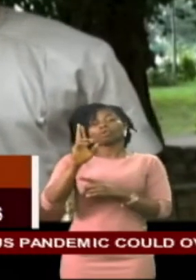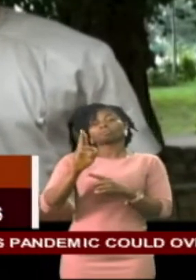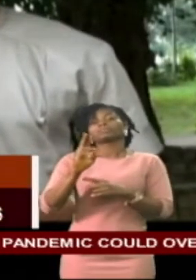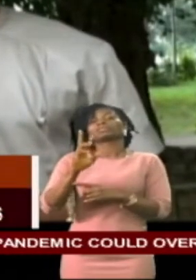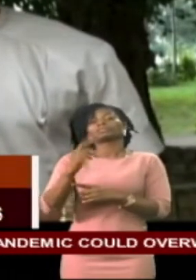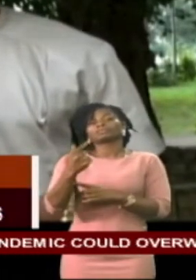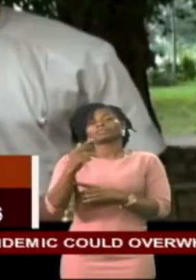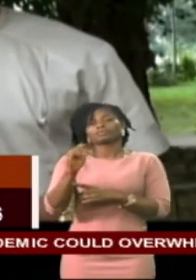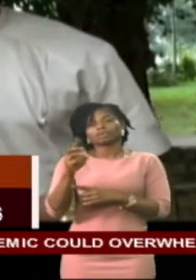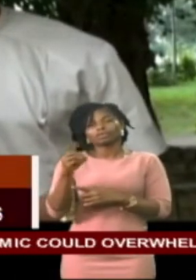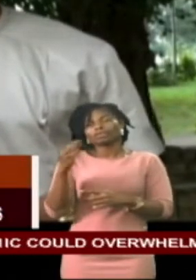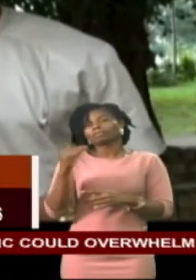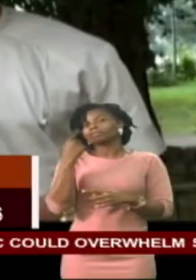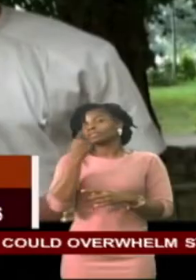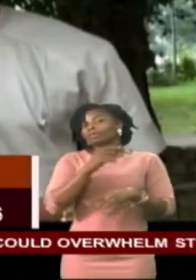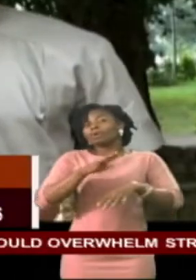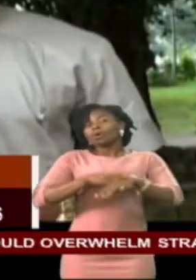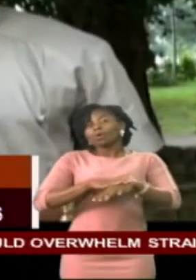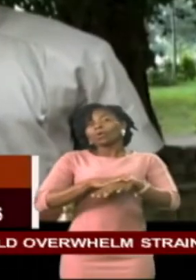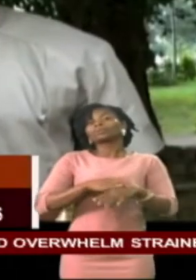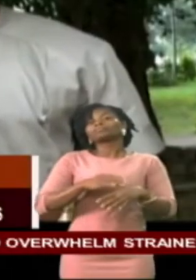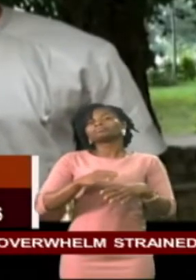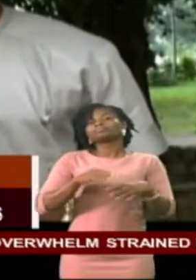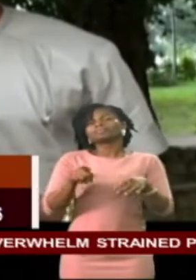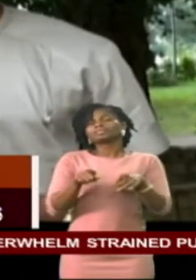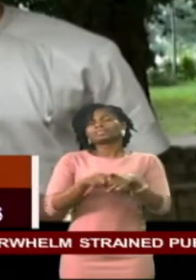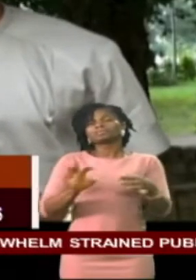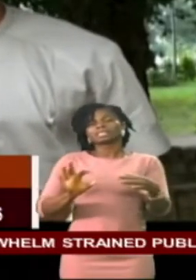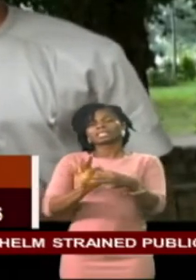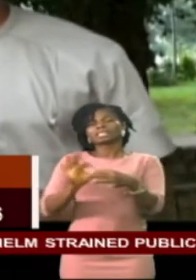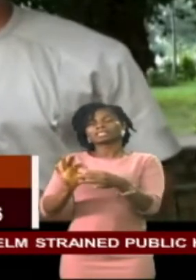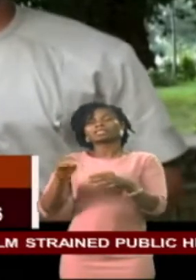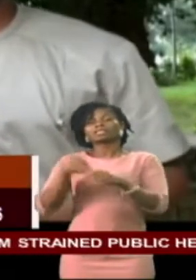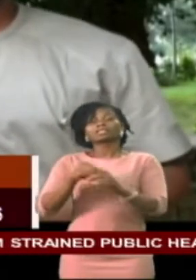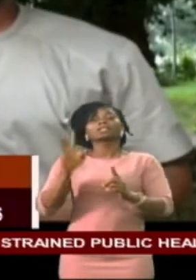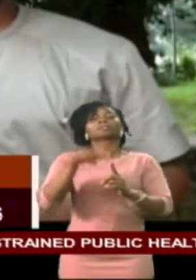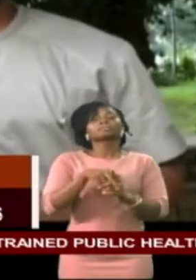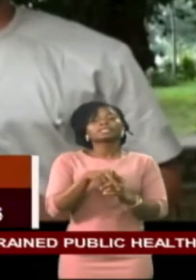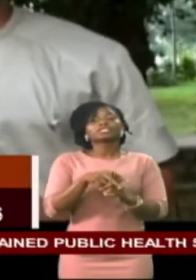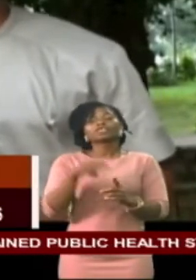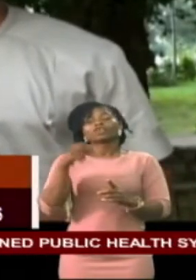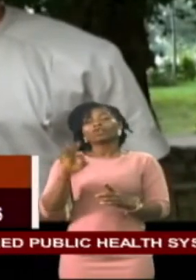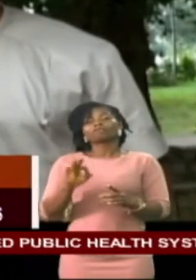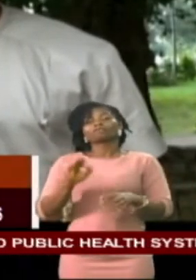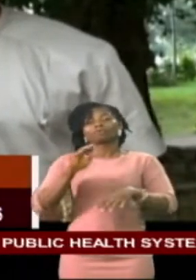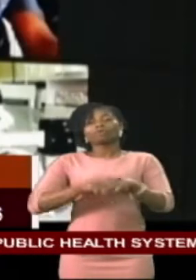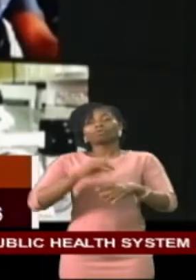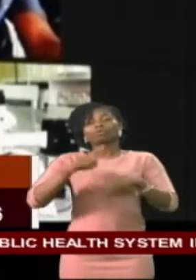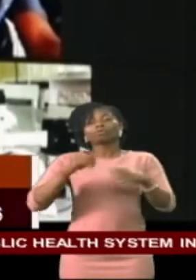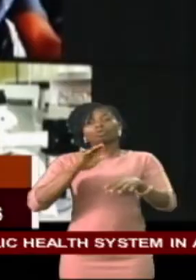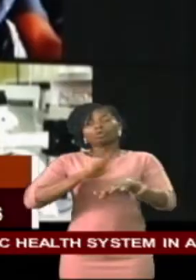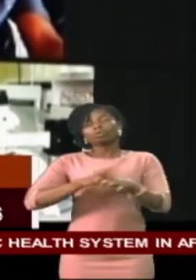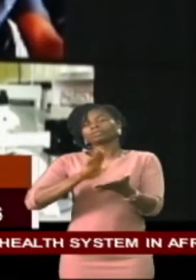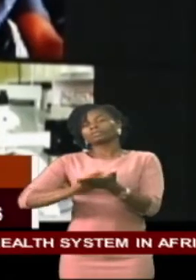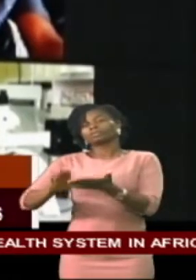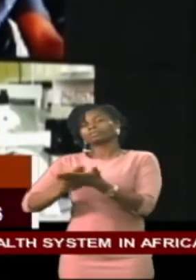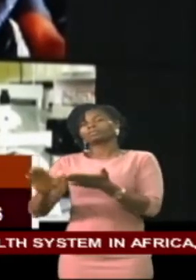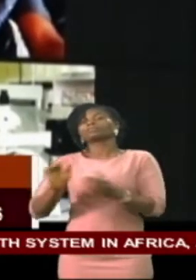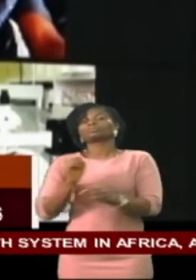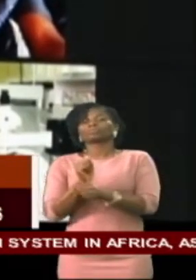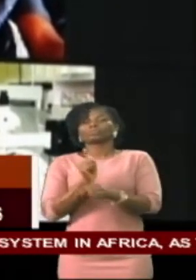to the status of marine protected areas, as well as synergy in the implementation of the Ogoni cleanup exercise, were